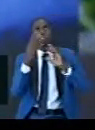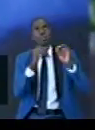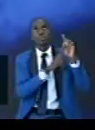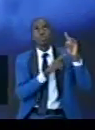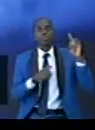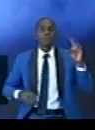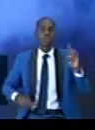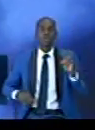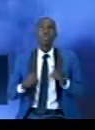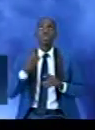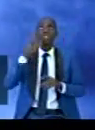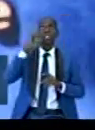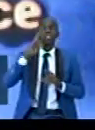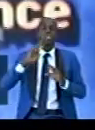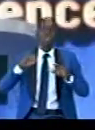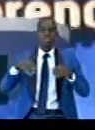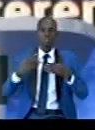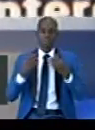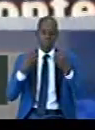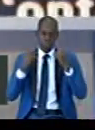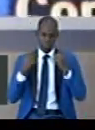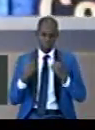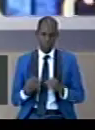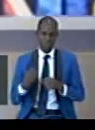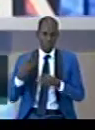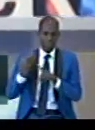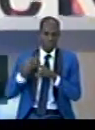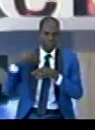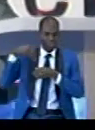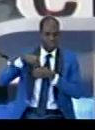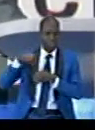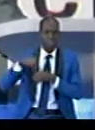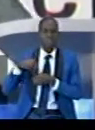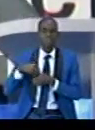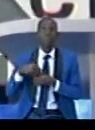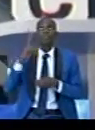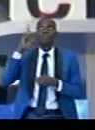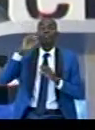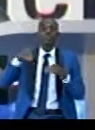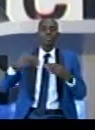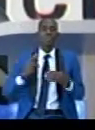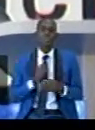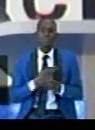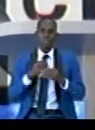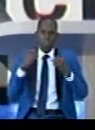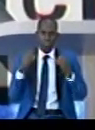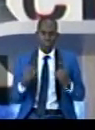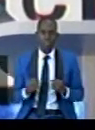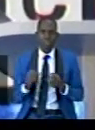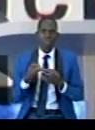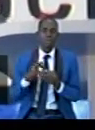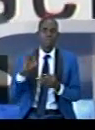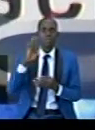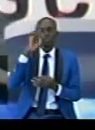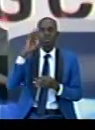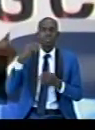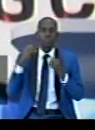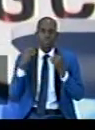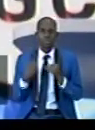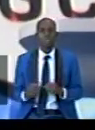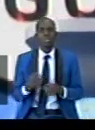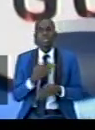he strengthens us in the inner man. He gives us strength, spiritual strength, and